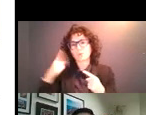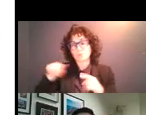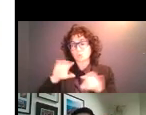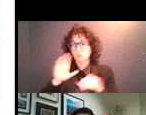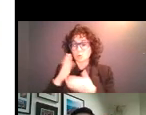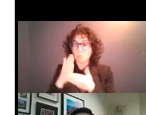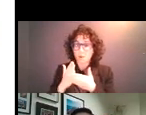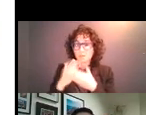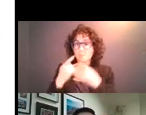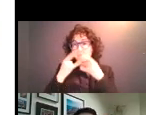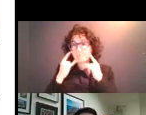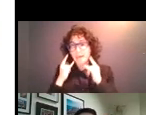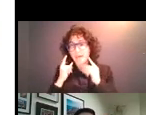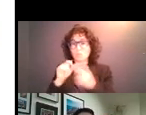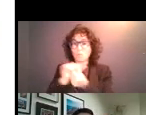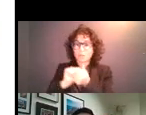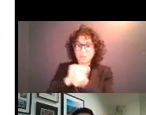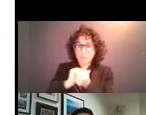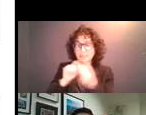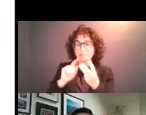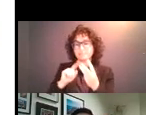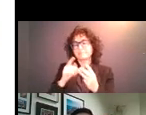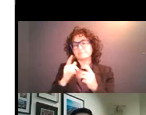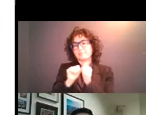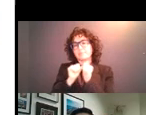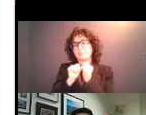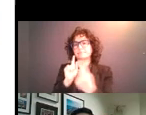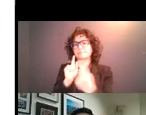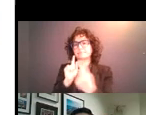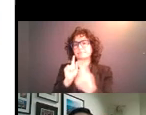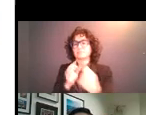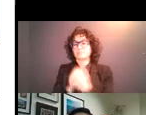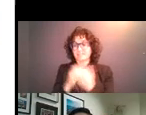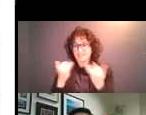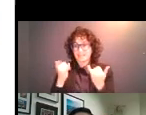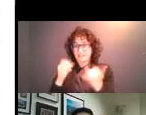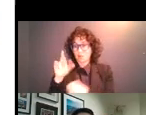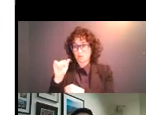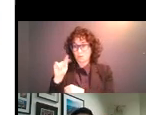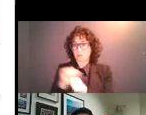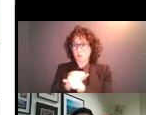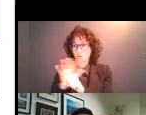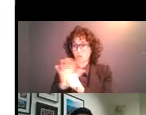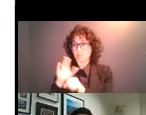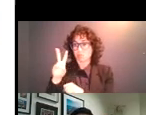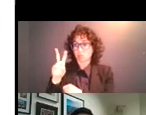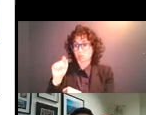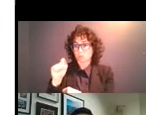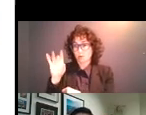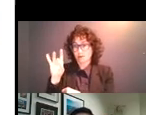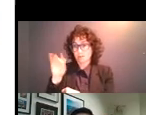mask, washing your hands, maintaining social distance, the current rate of COVID is at a low of 2.8%